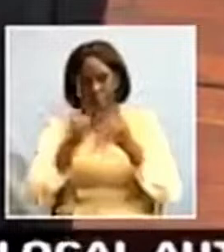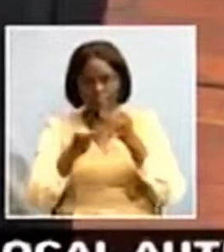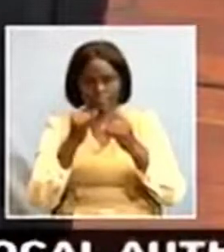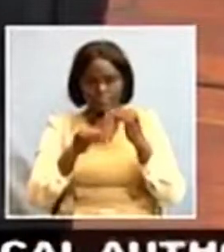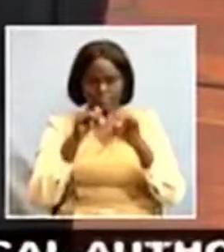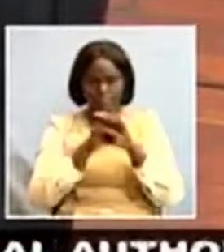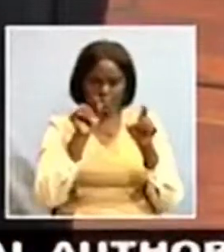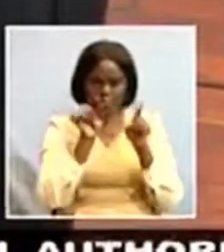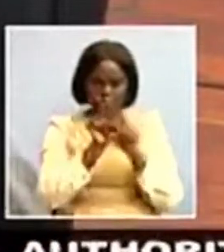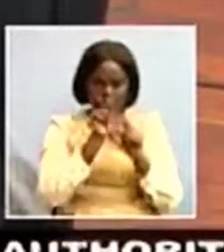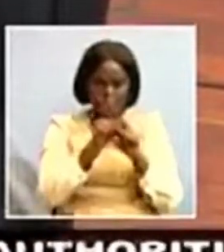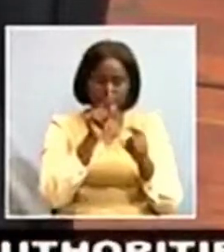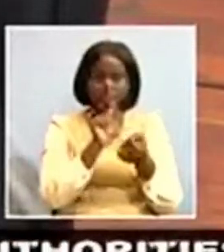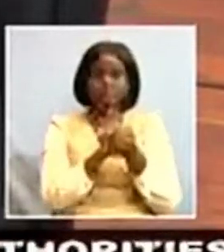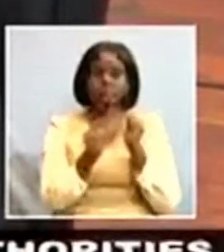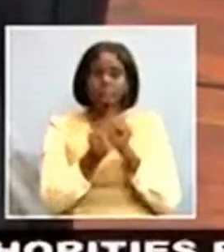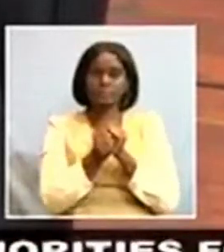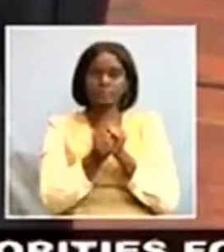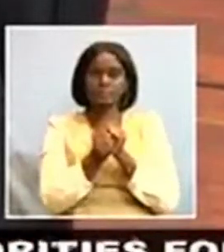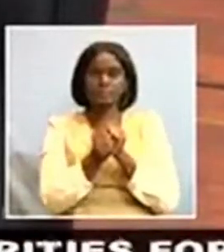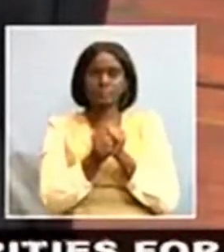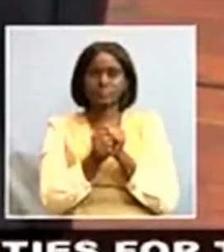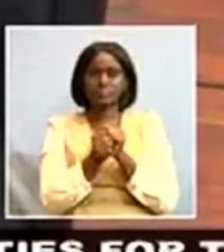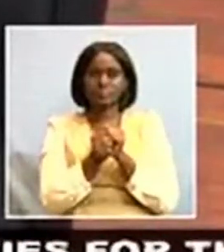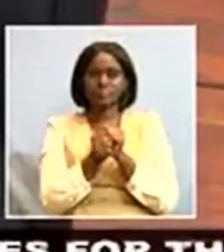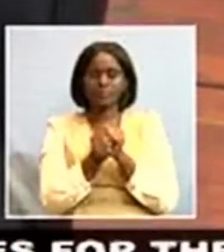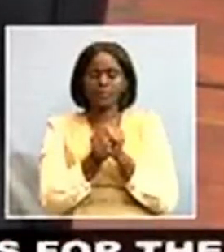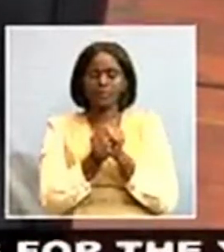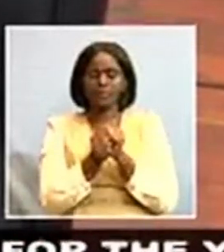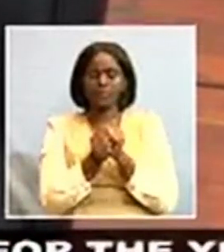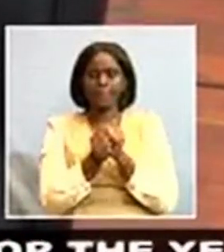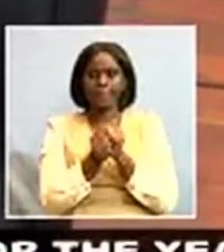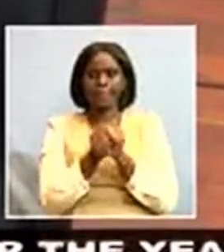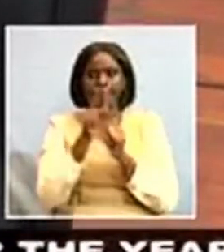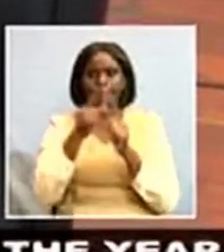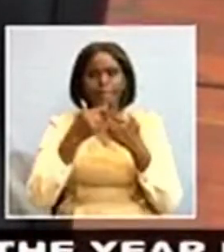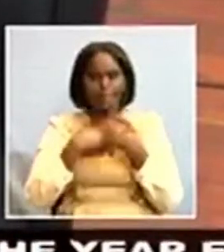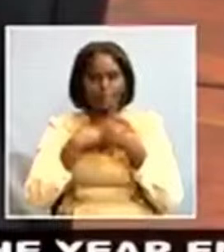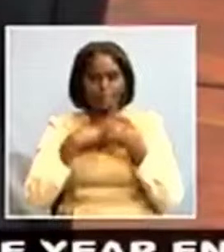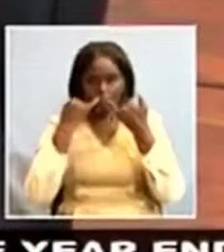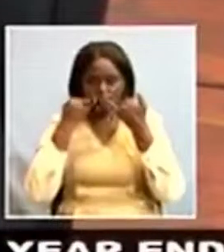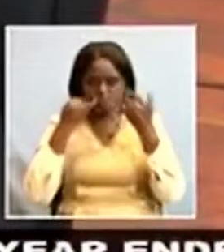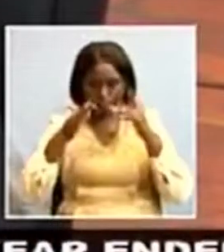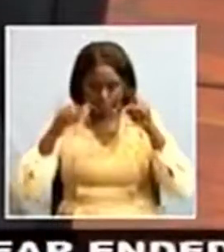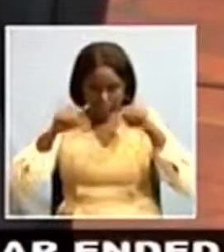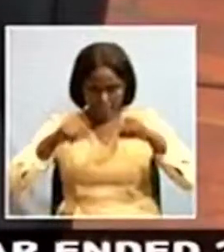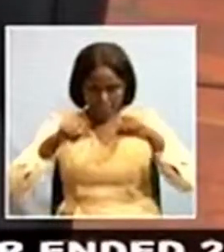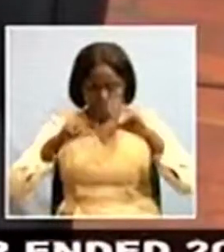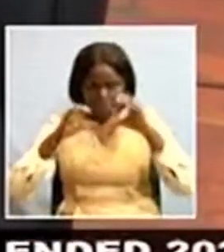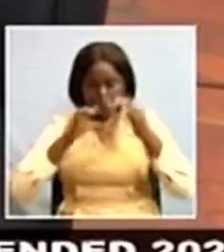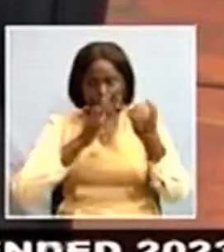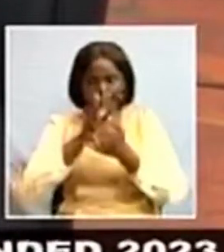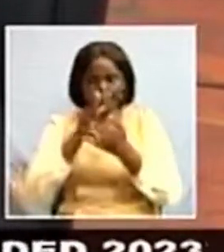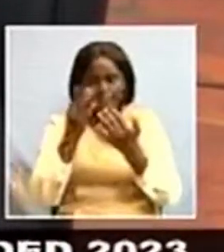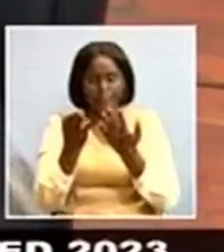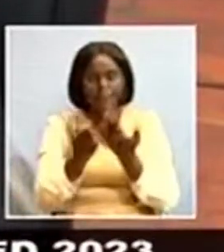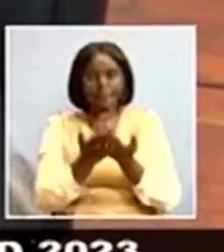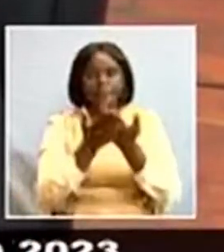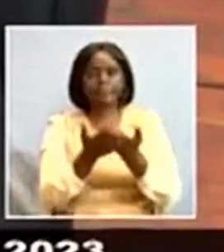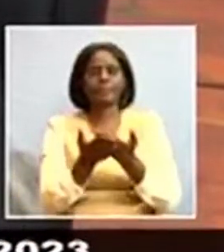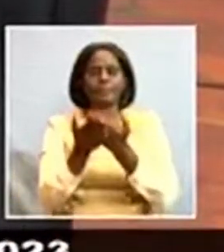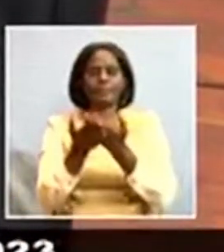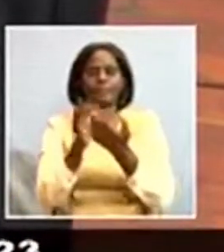this query, is that you have told this committee through this submission that